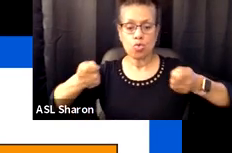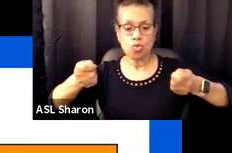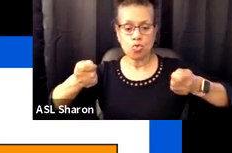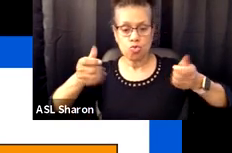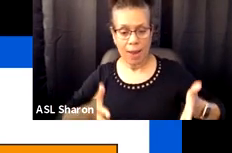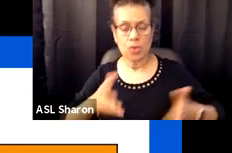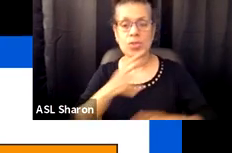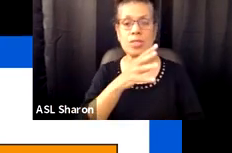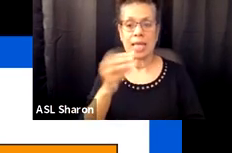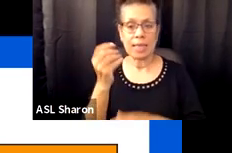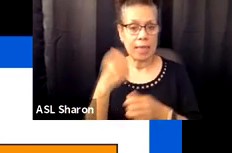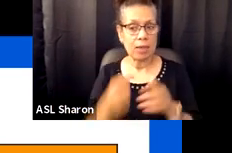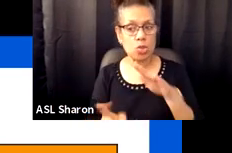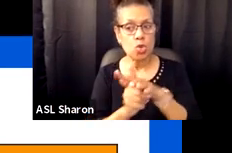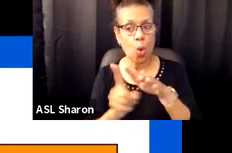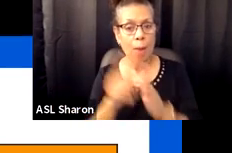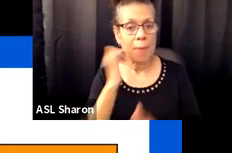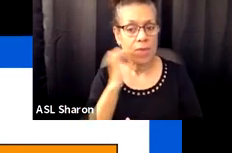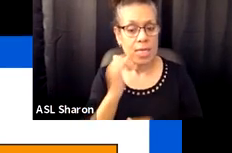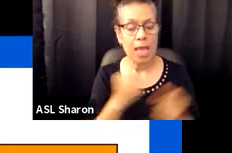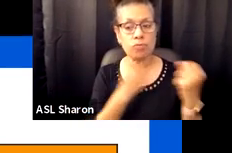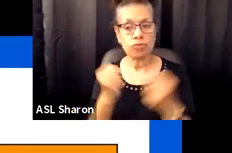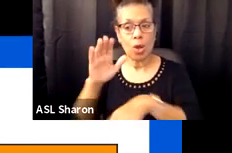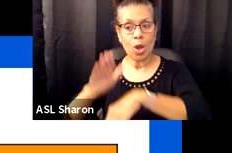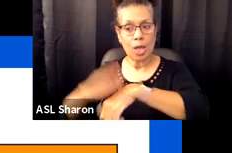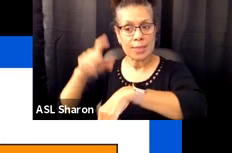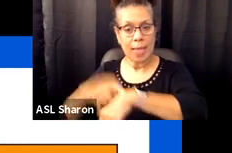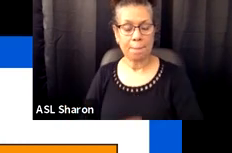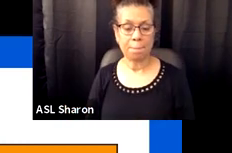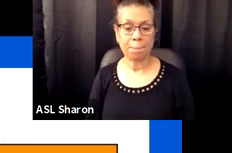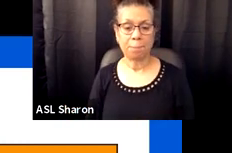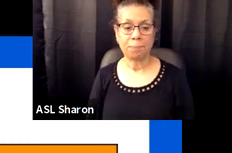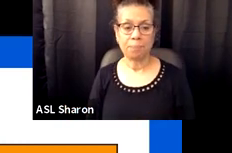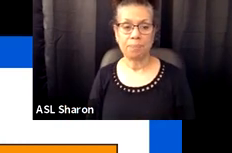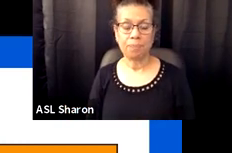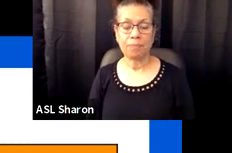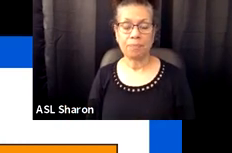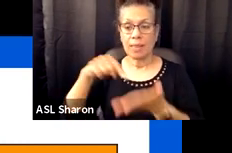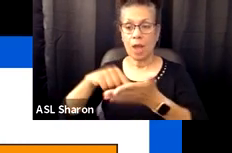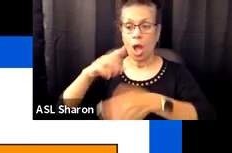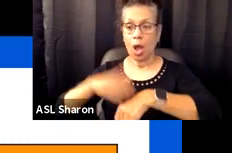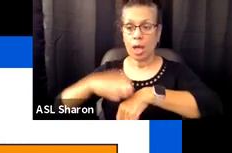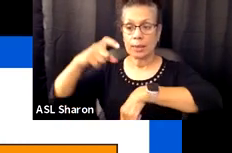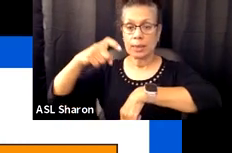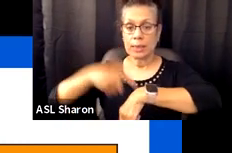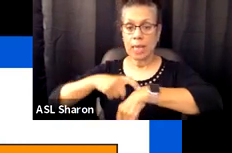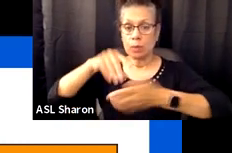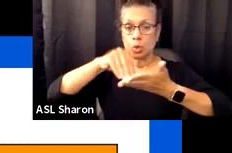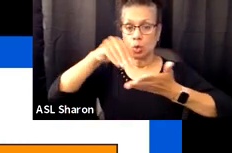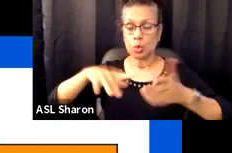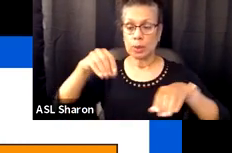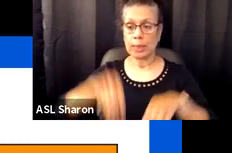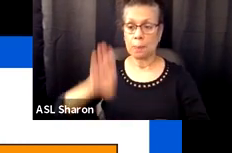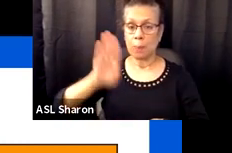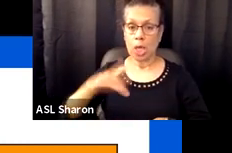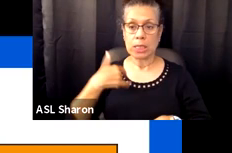every day and get our kids safely to school so far this year the on-time transportation of students in boston has